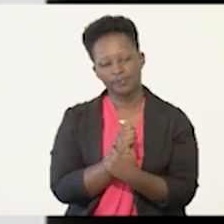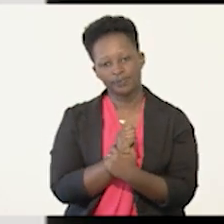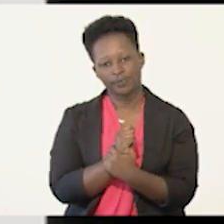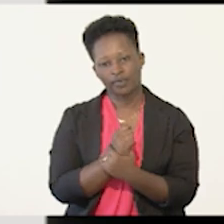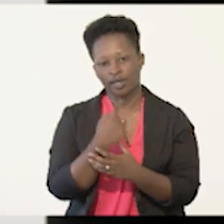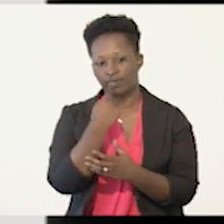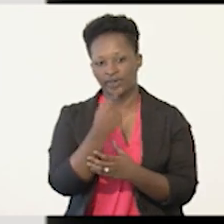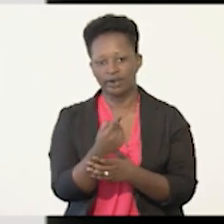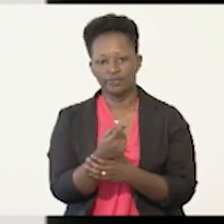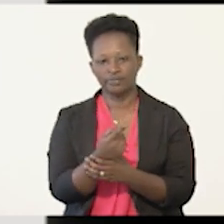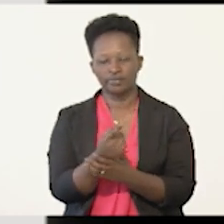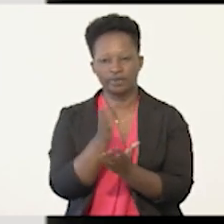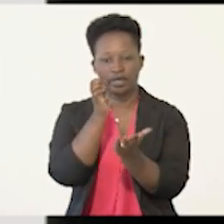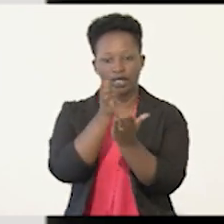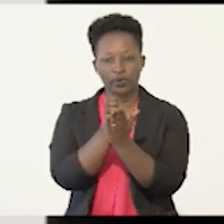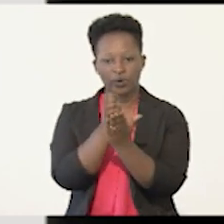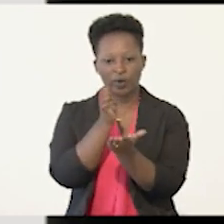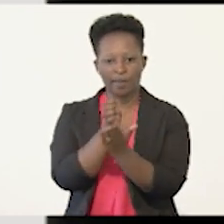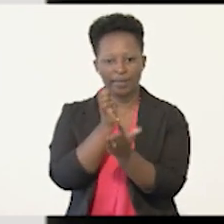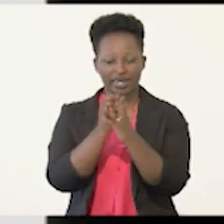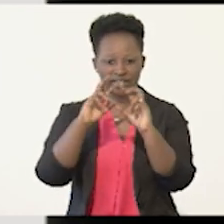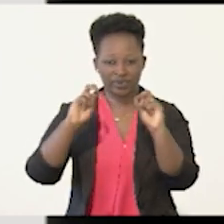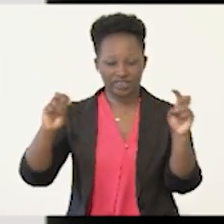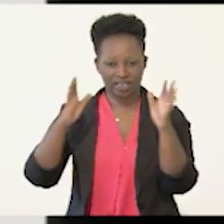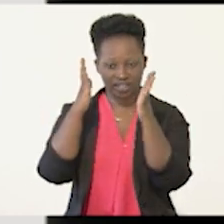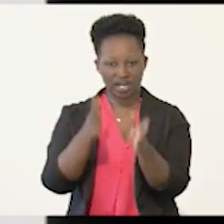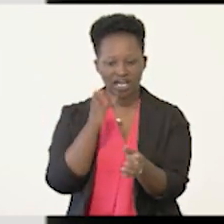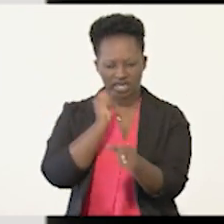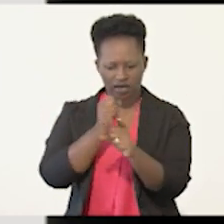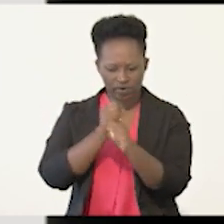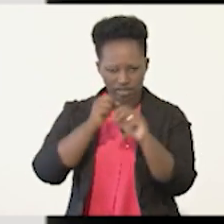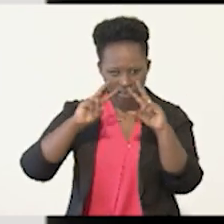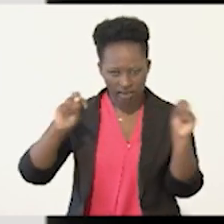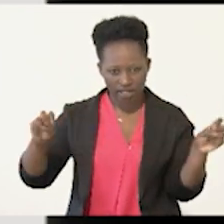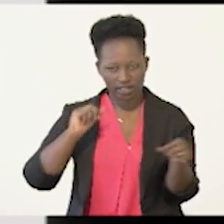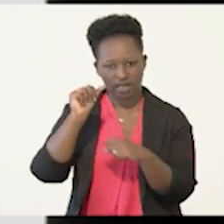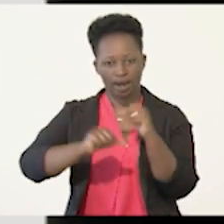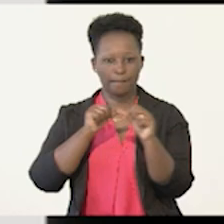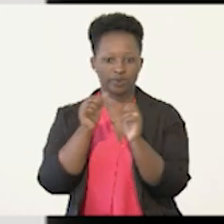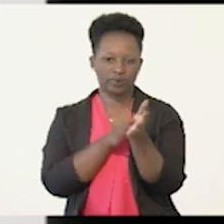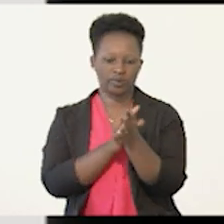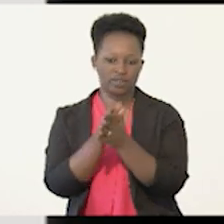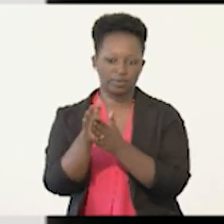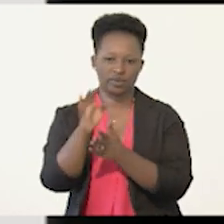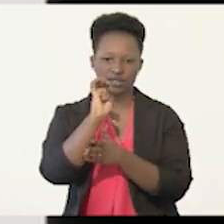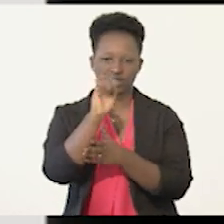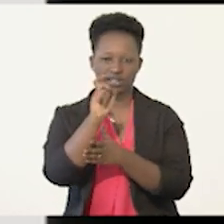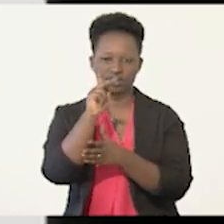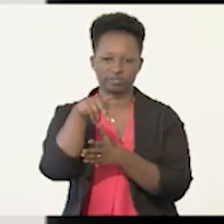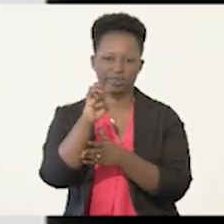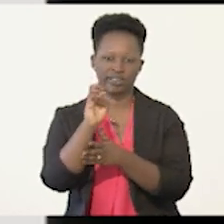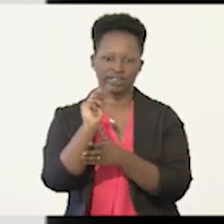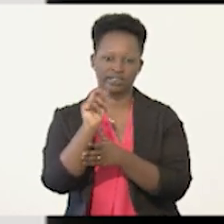which says an economic researcher made a study about the consumption expenditure and